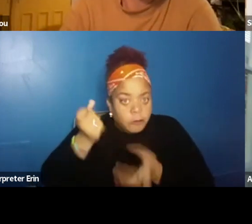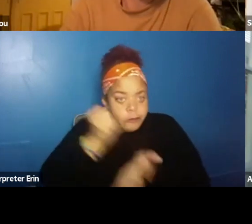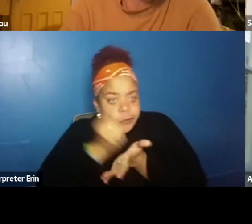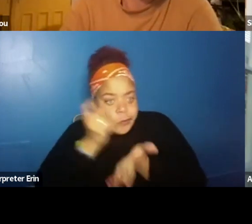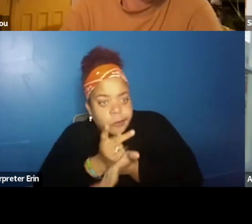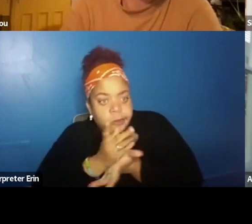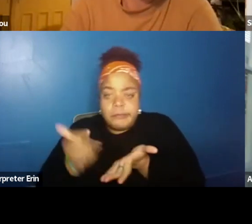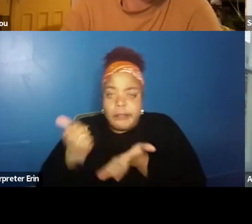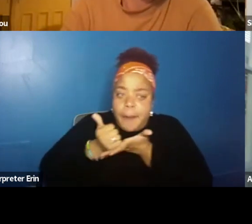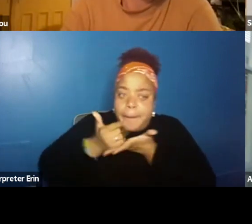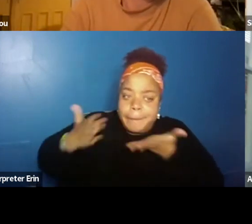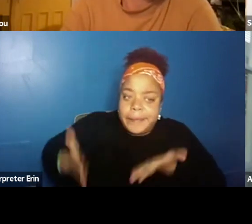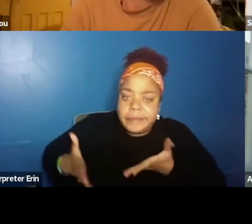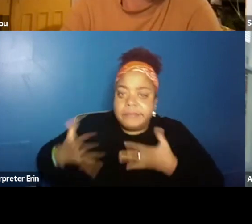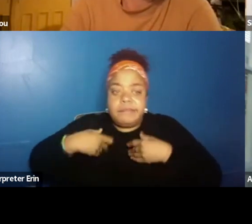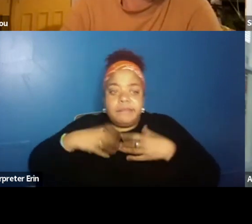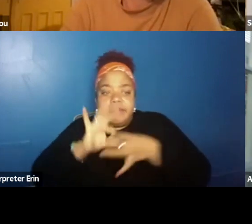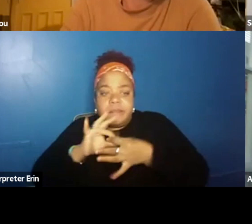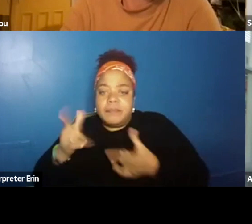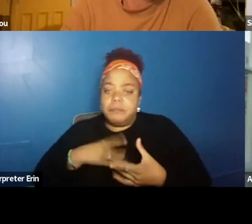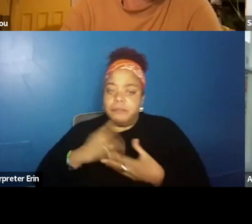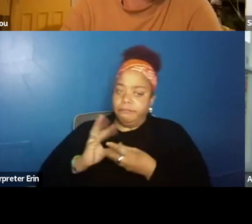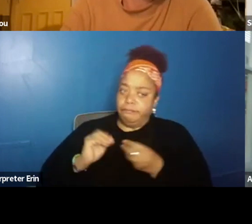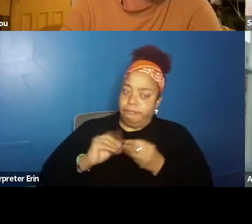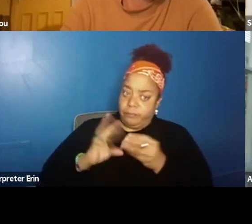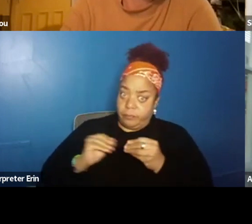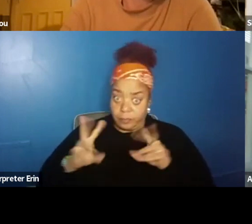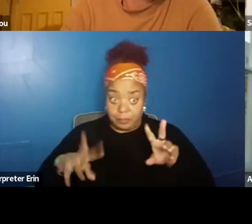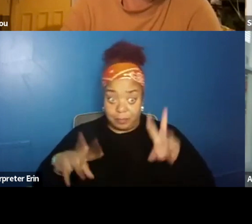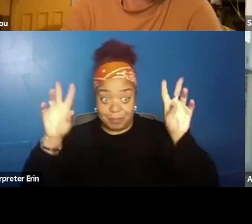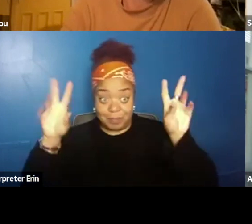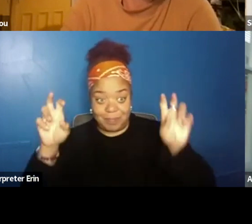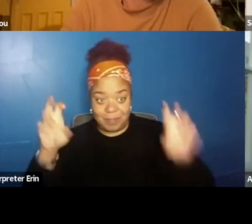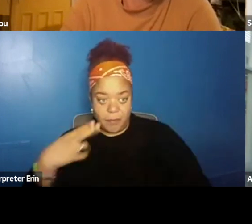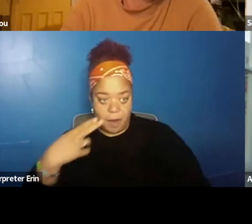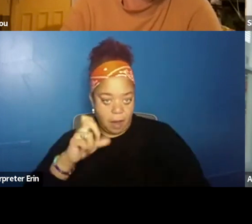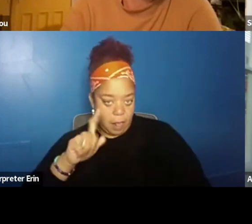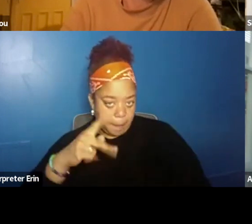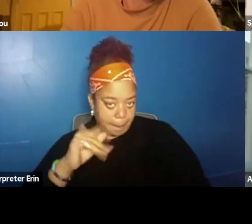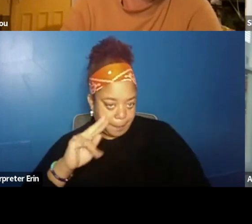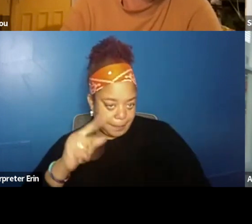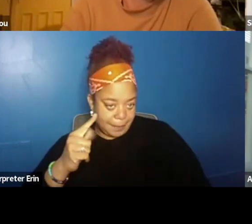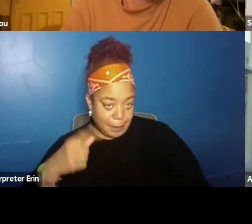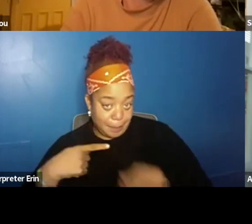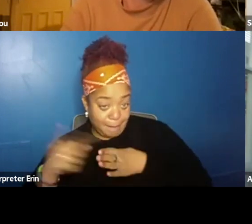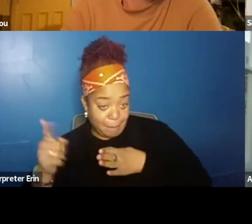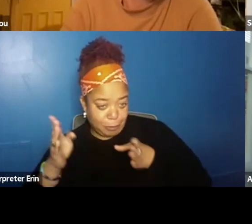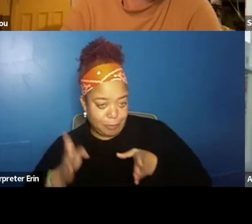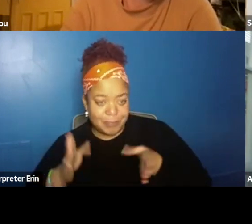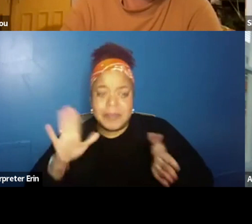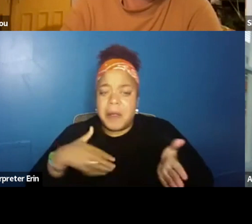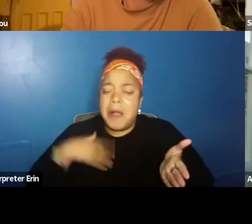and the like, the quote unquote helping profession, is that I just want to help people. And it is